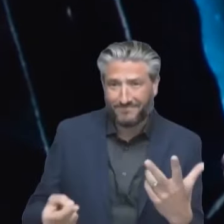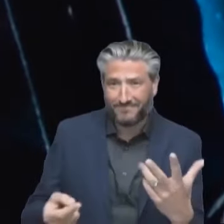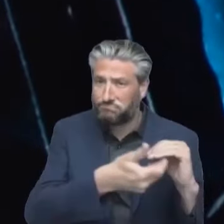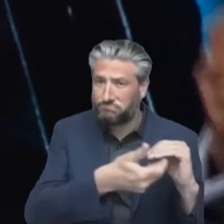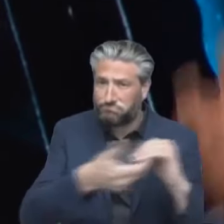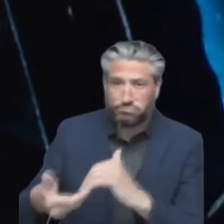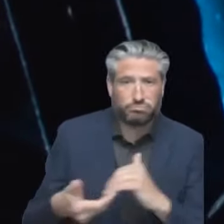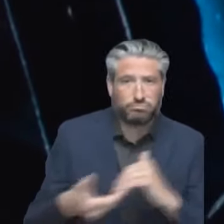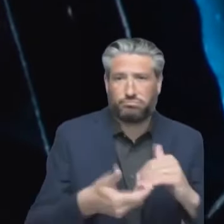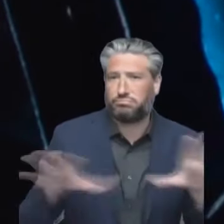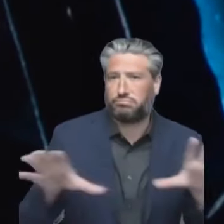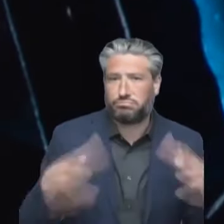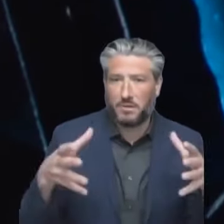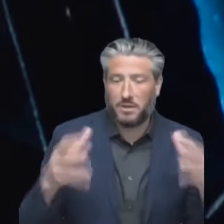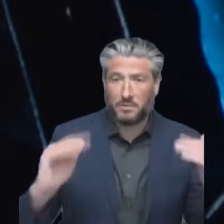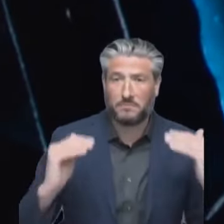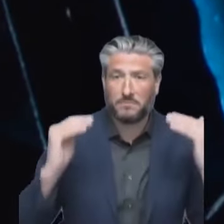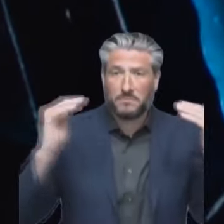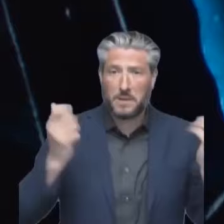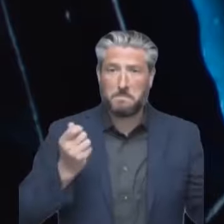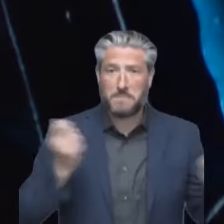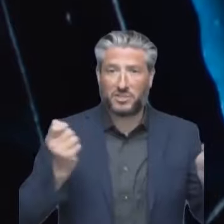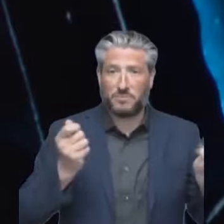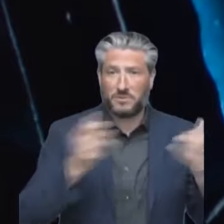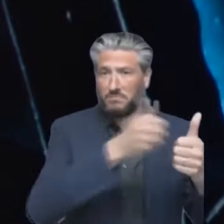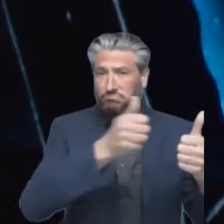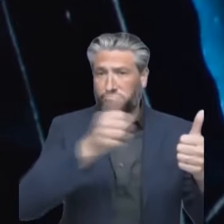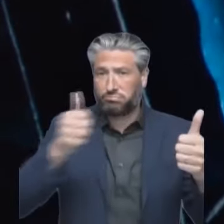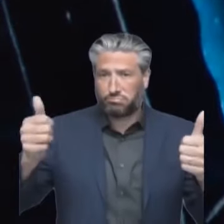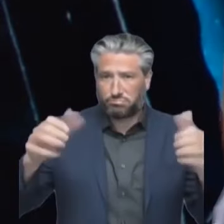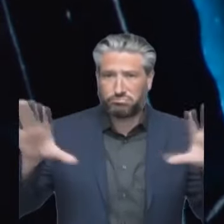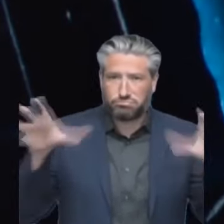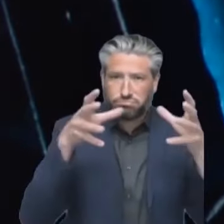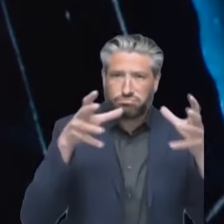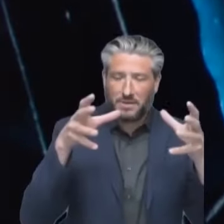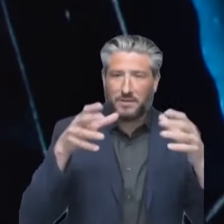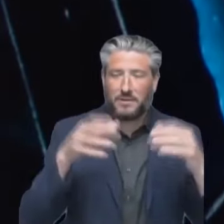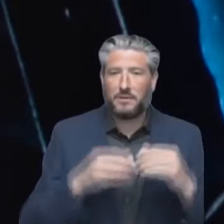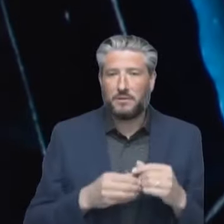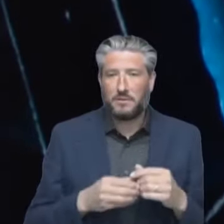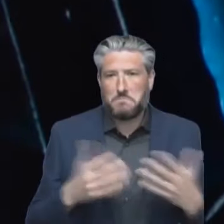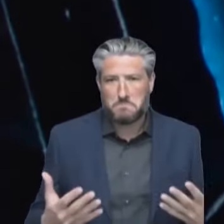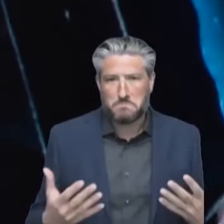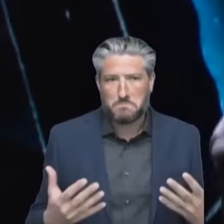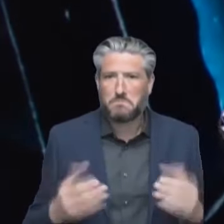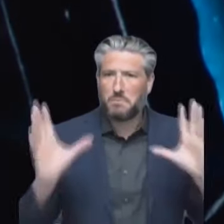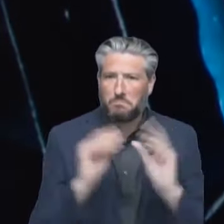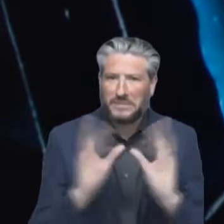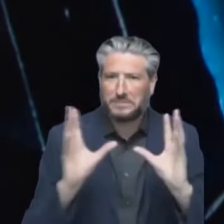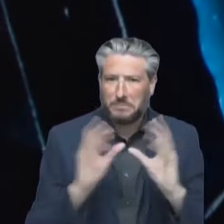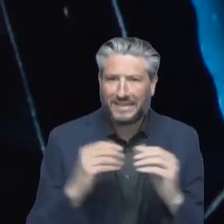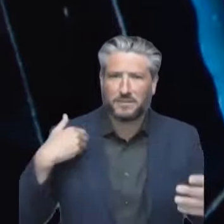management level, we also meet by video, obviously, alas, but at least twice a month, often more. And